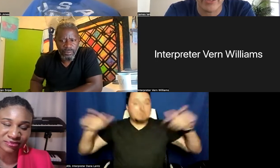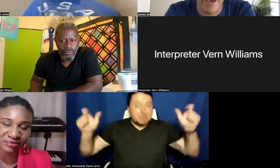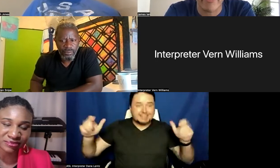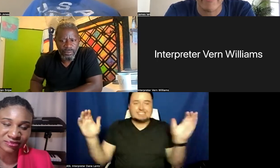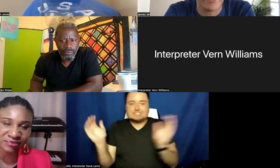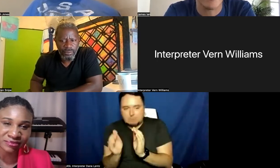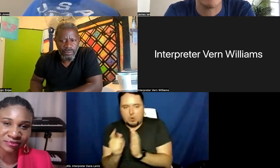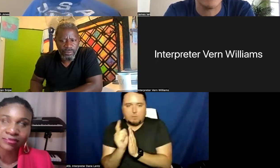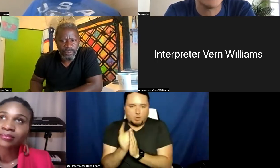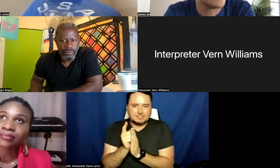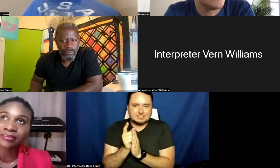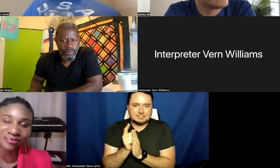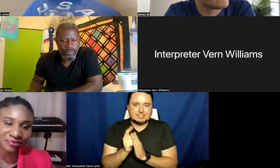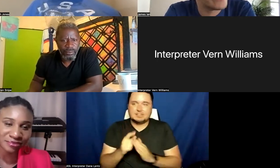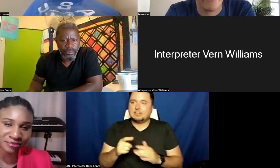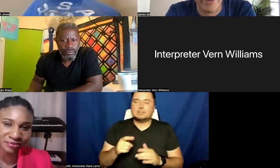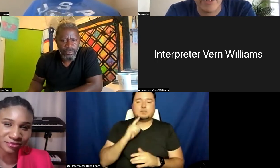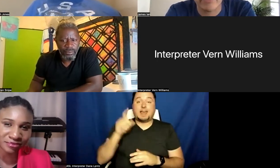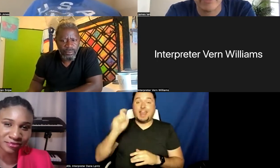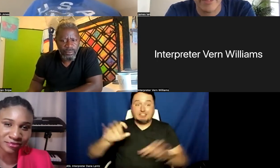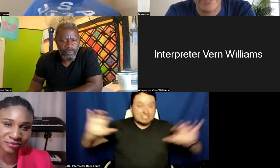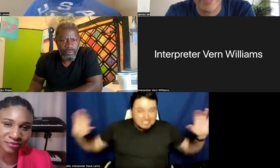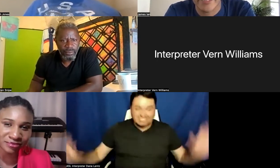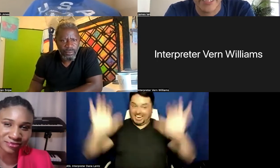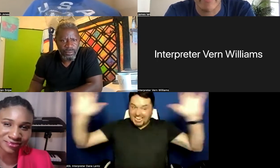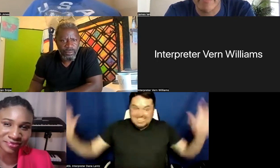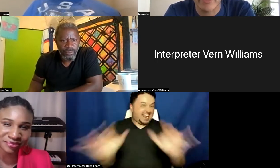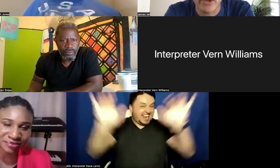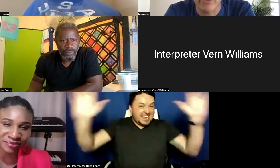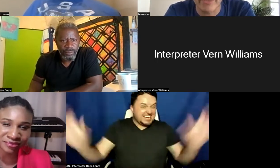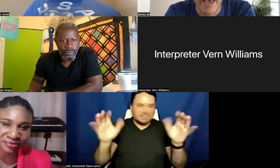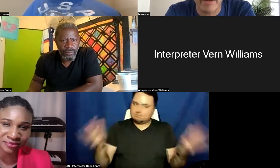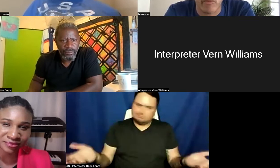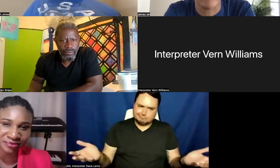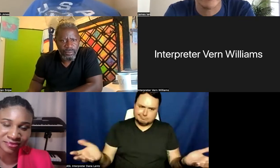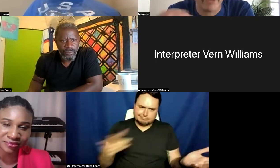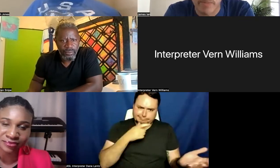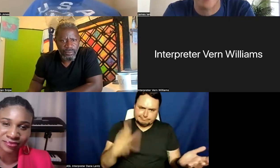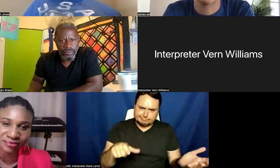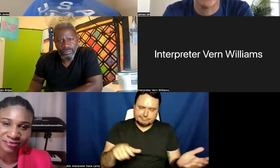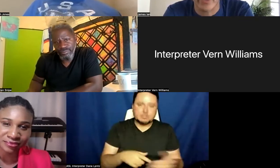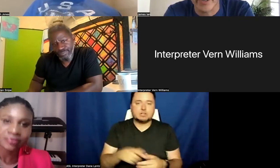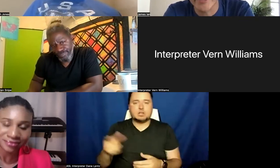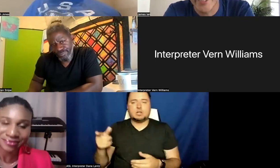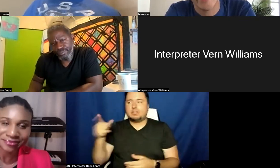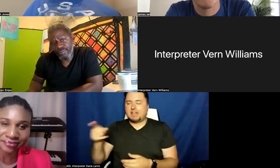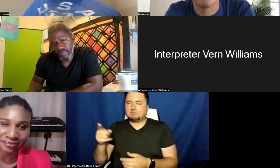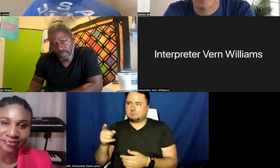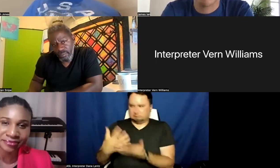It doesn't have to be these really grandiose things that disabled people do that warrant respect